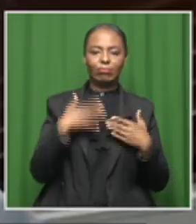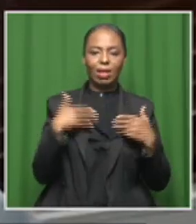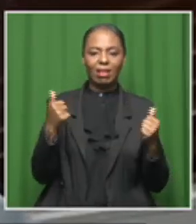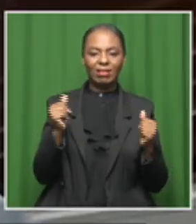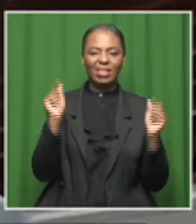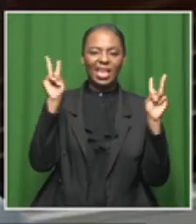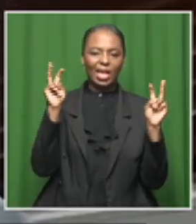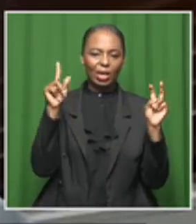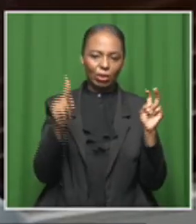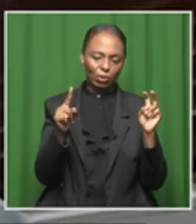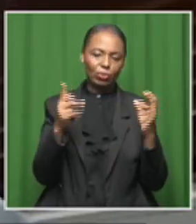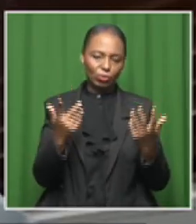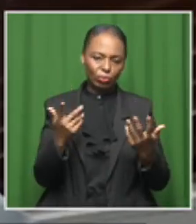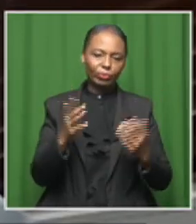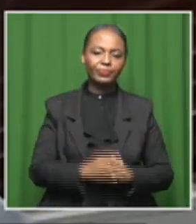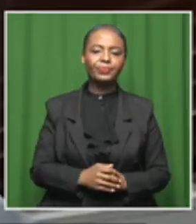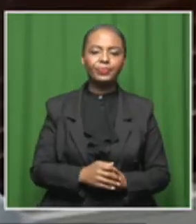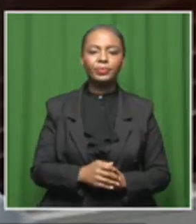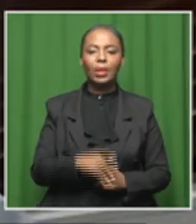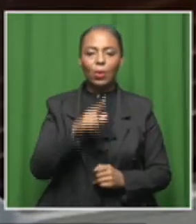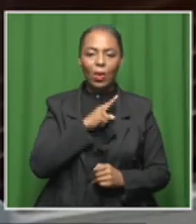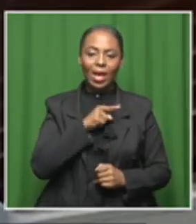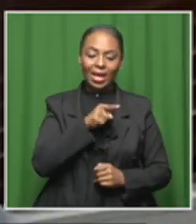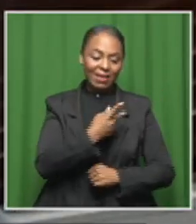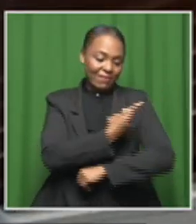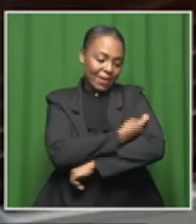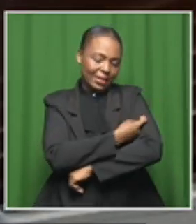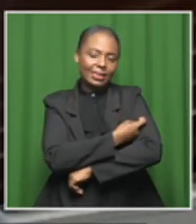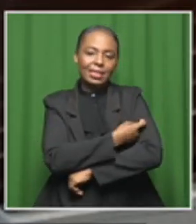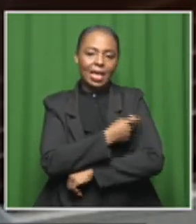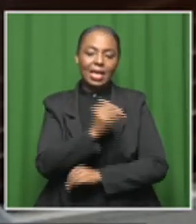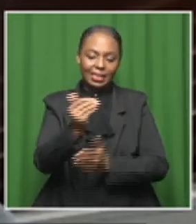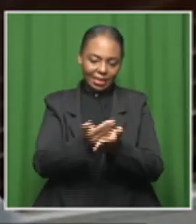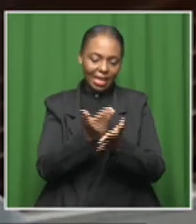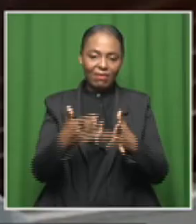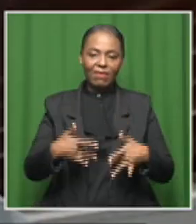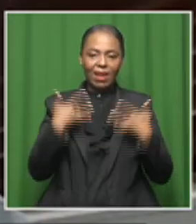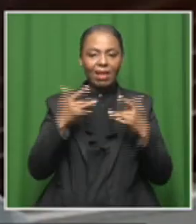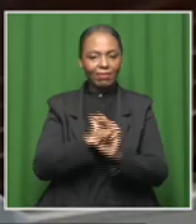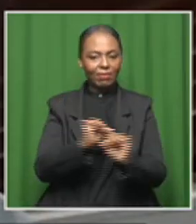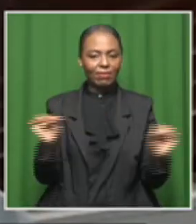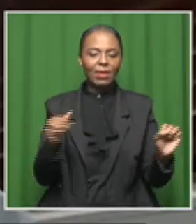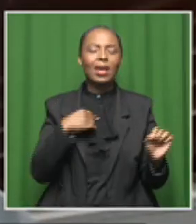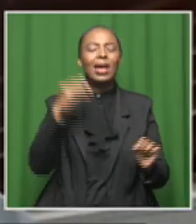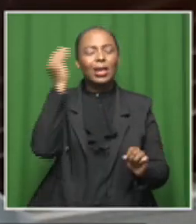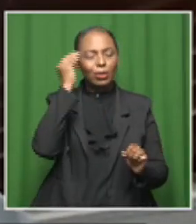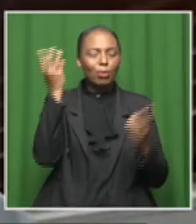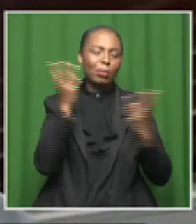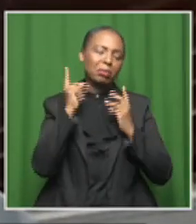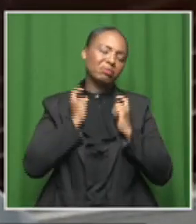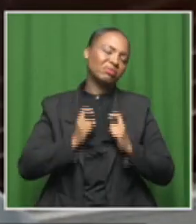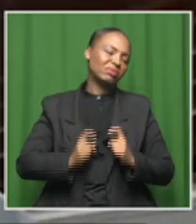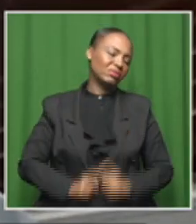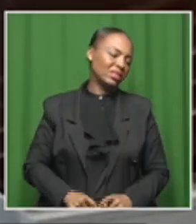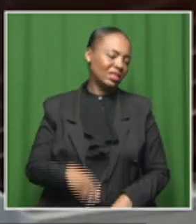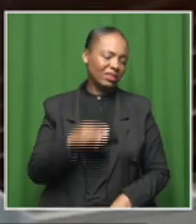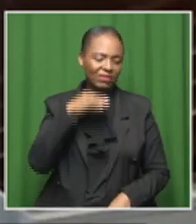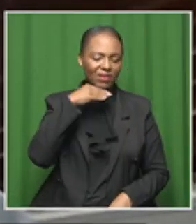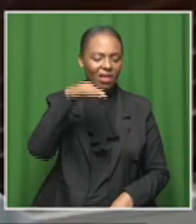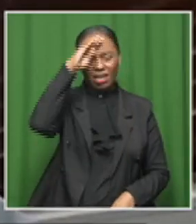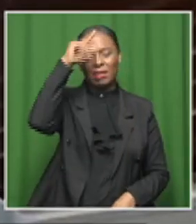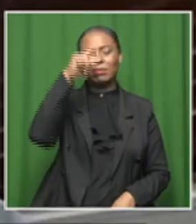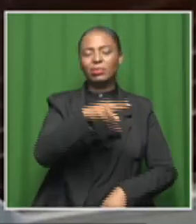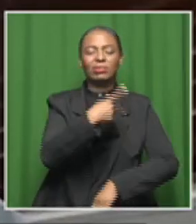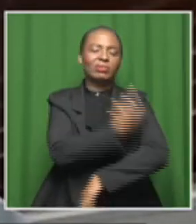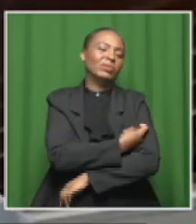will save lives. And I know we're tired of vaccines, but we have to remember that vaccines have done such a great